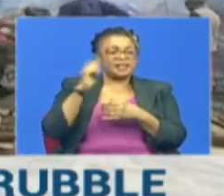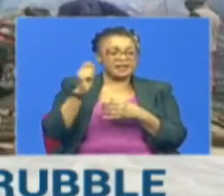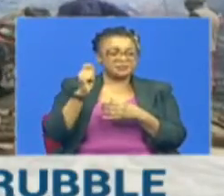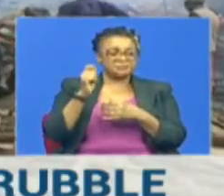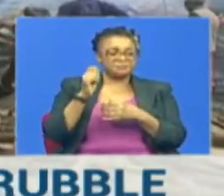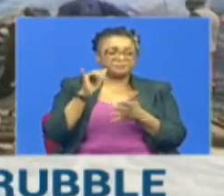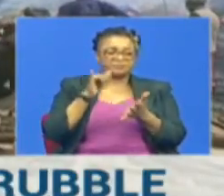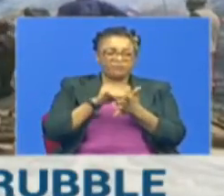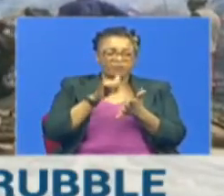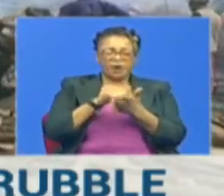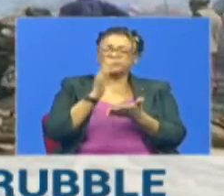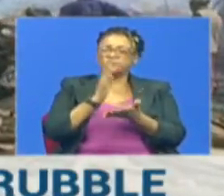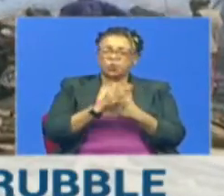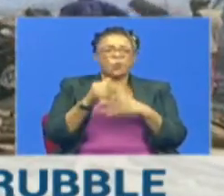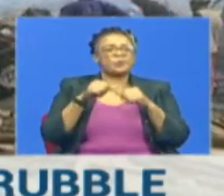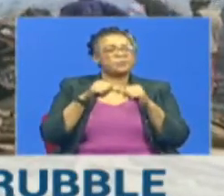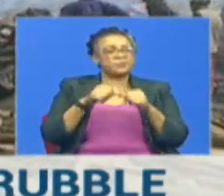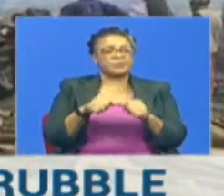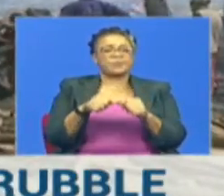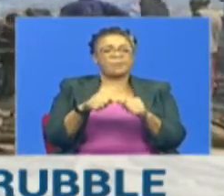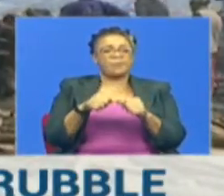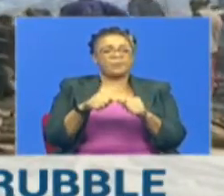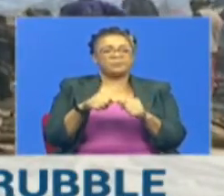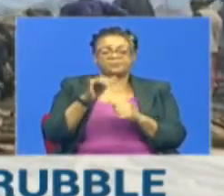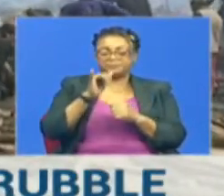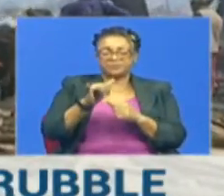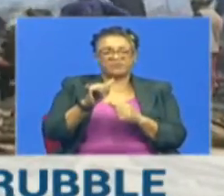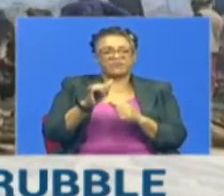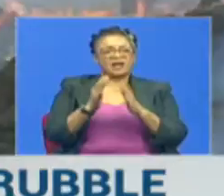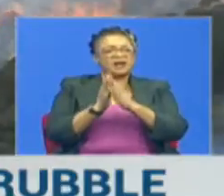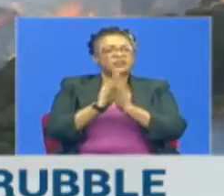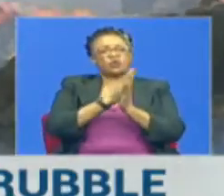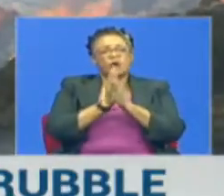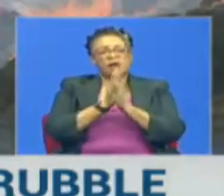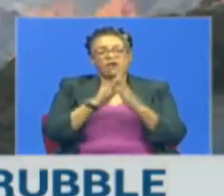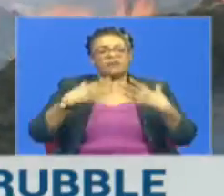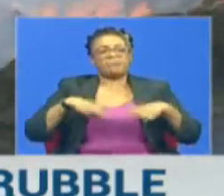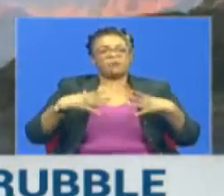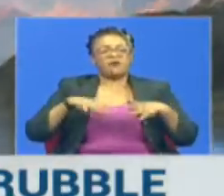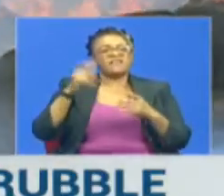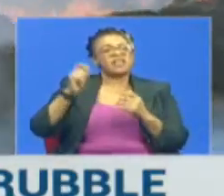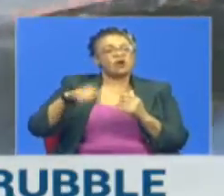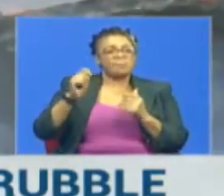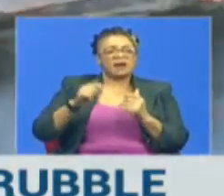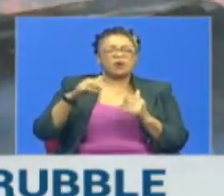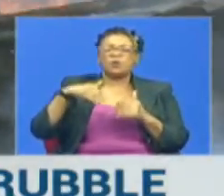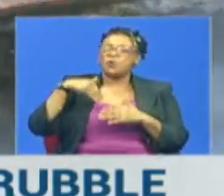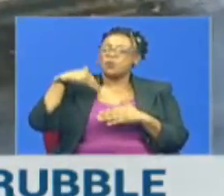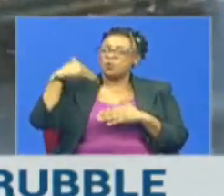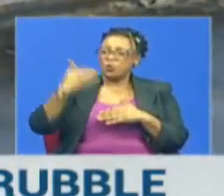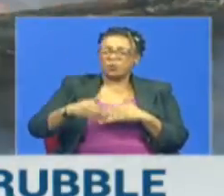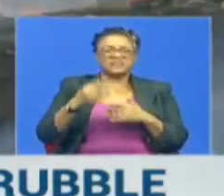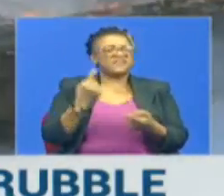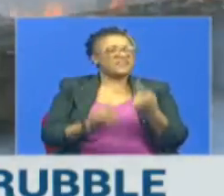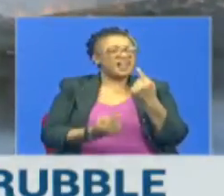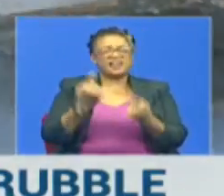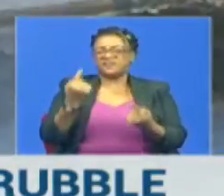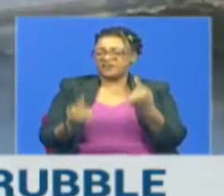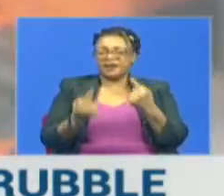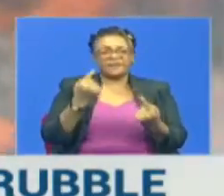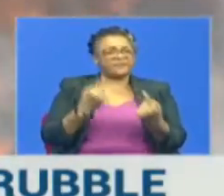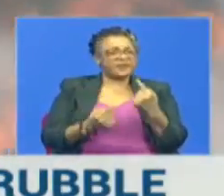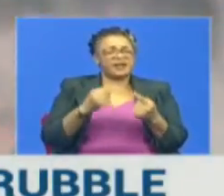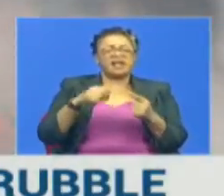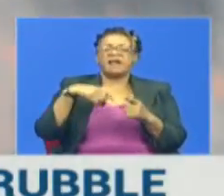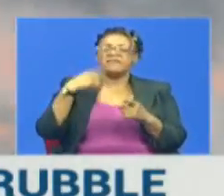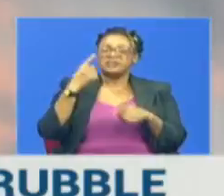is resilient. That is the life story of the people of Gikomba, who have had to contend with fires on a nearly yearly basis.